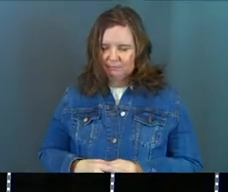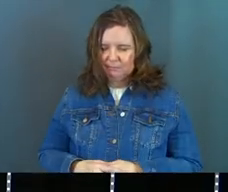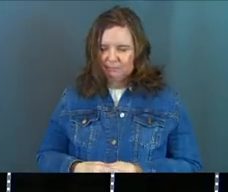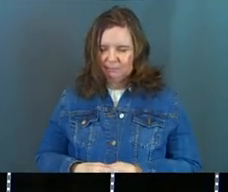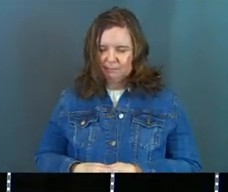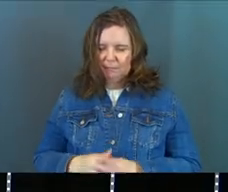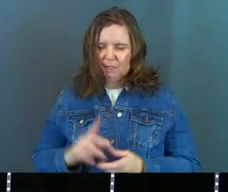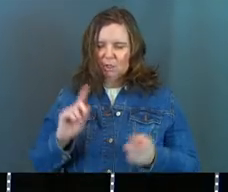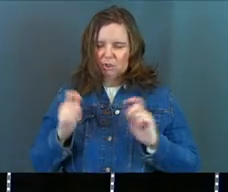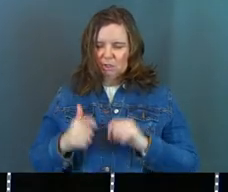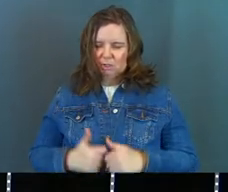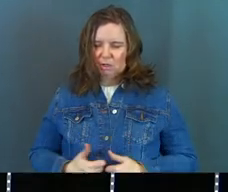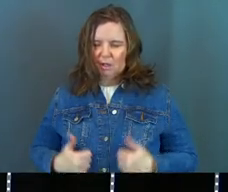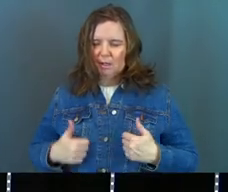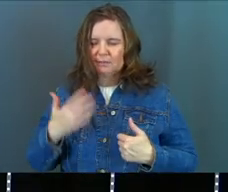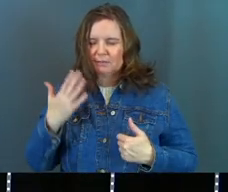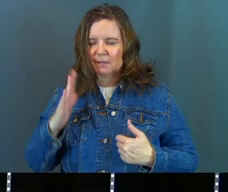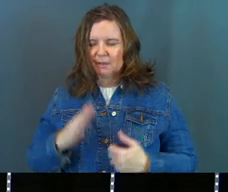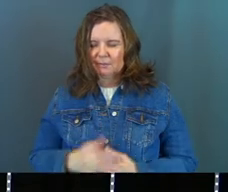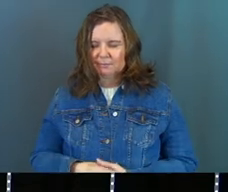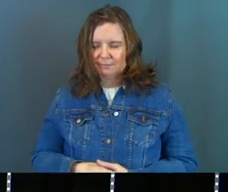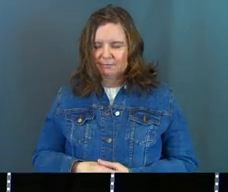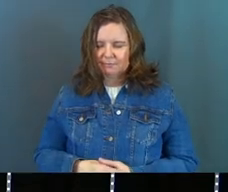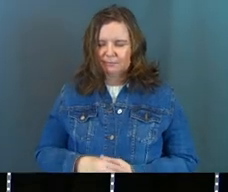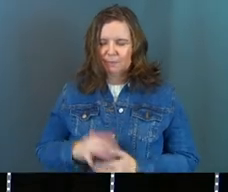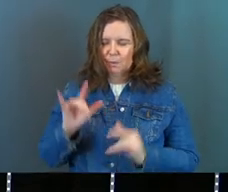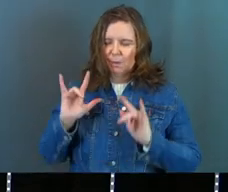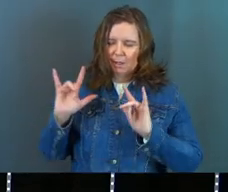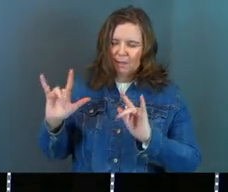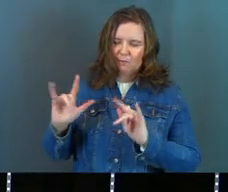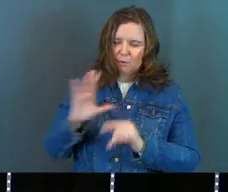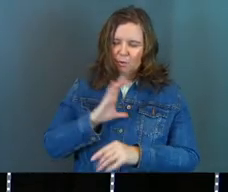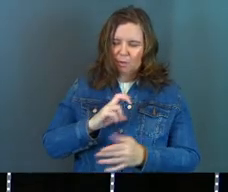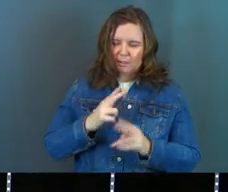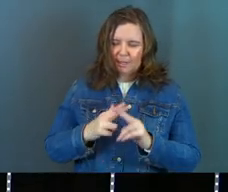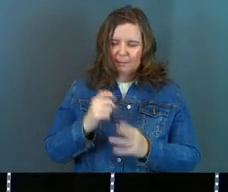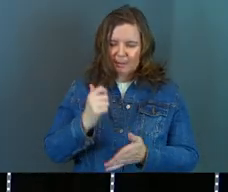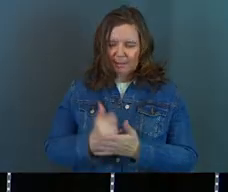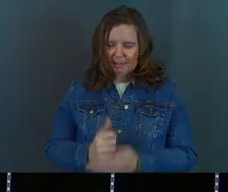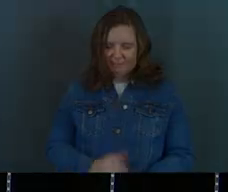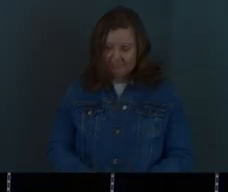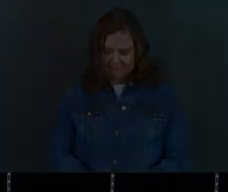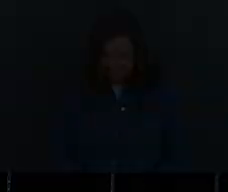Come and change our lives, God. We love you. In Christ's name, amen.